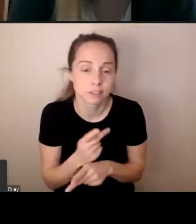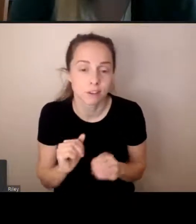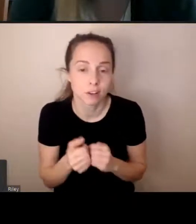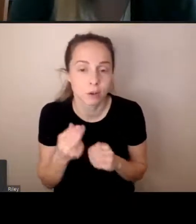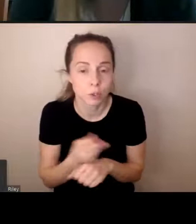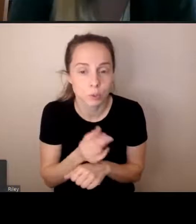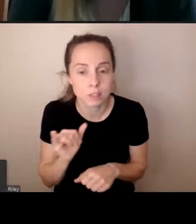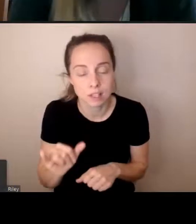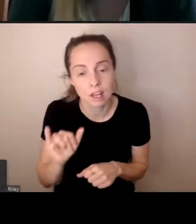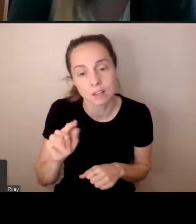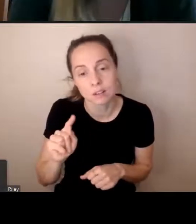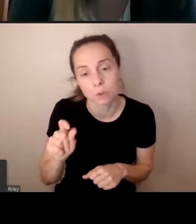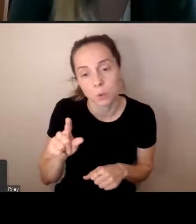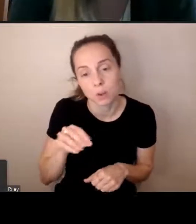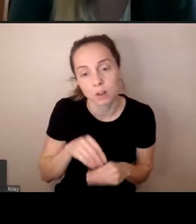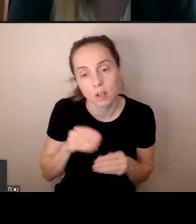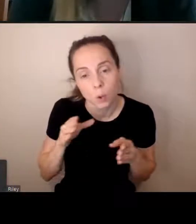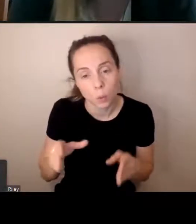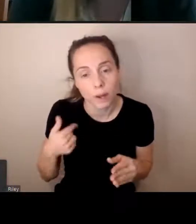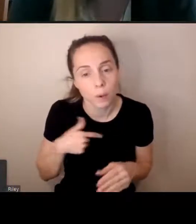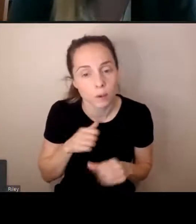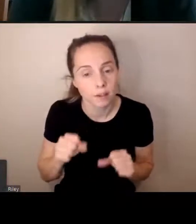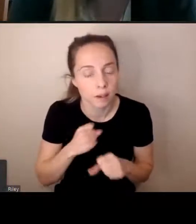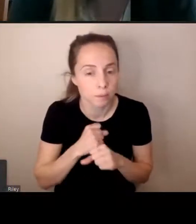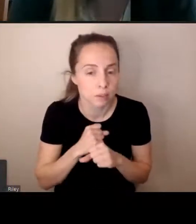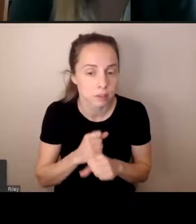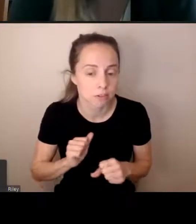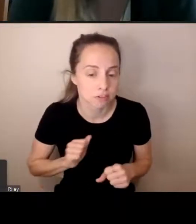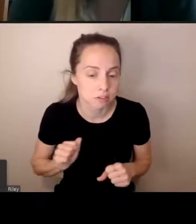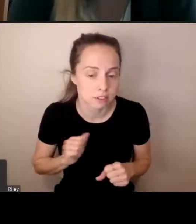we protect ourselves and it's healthy for us.